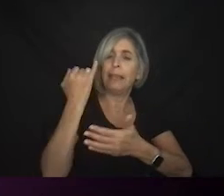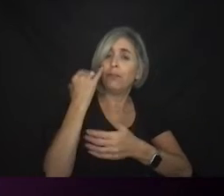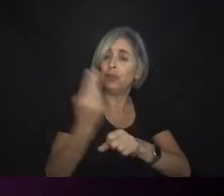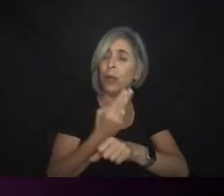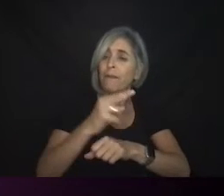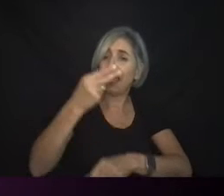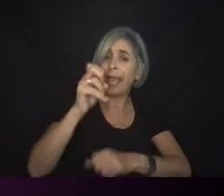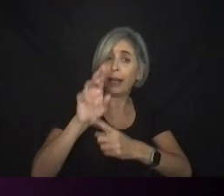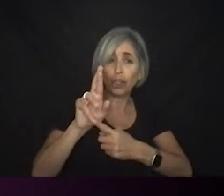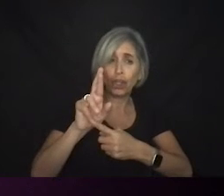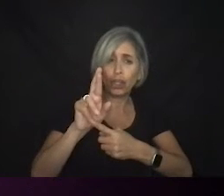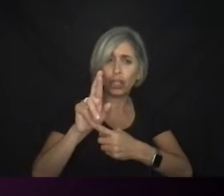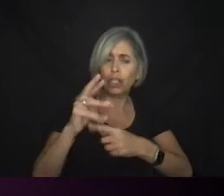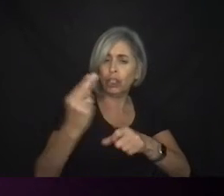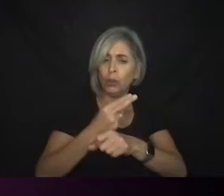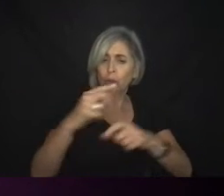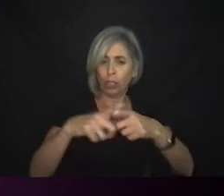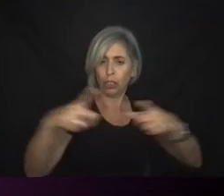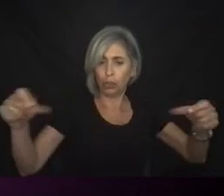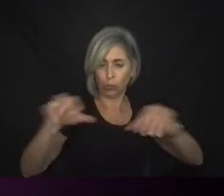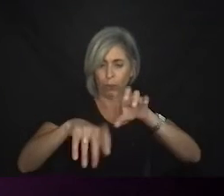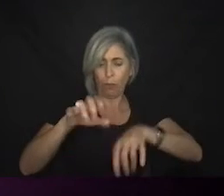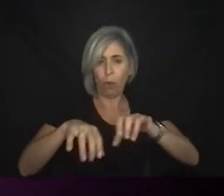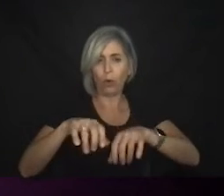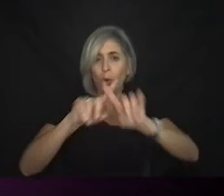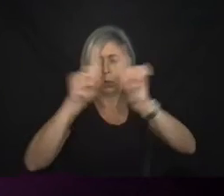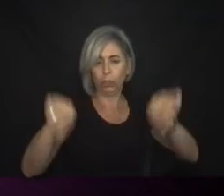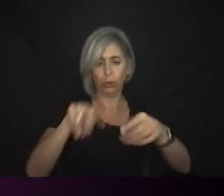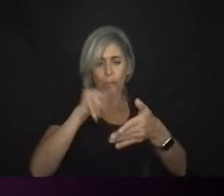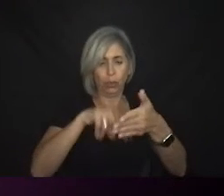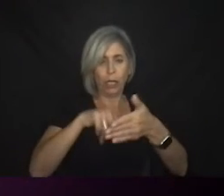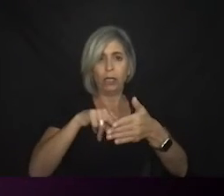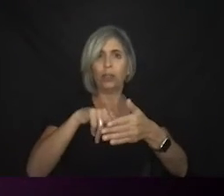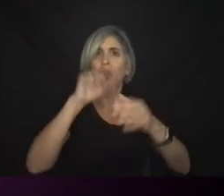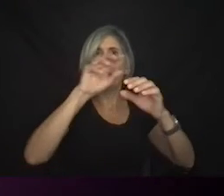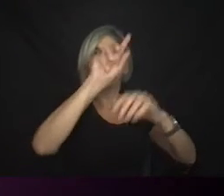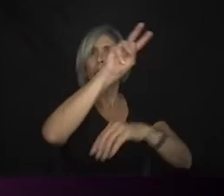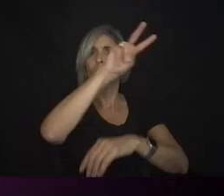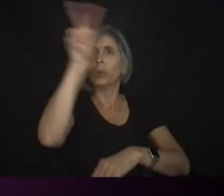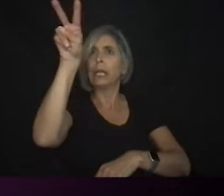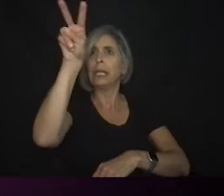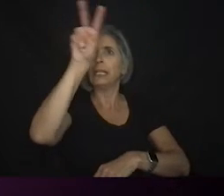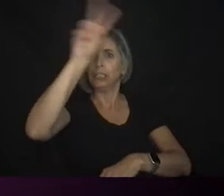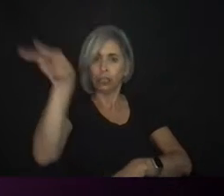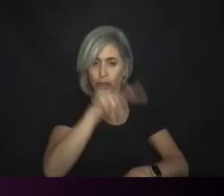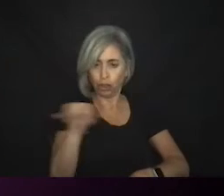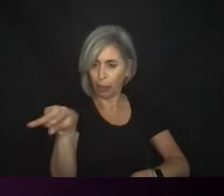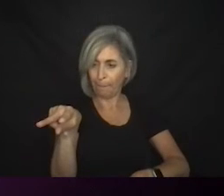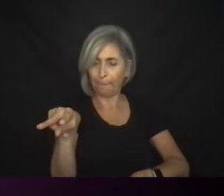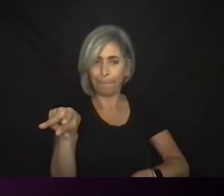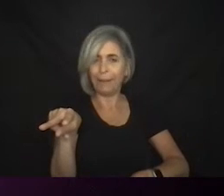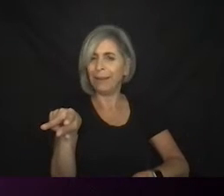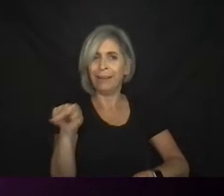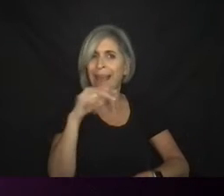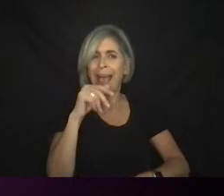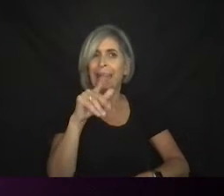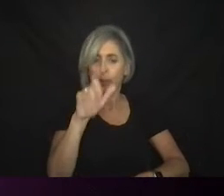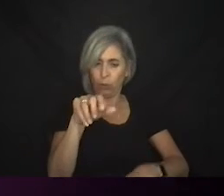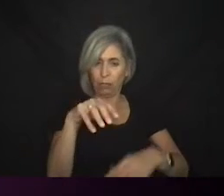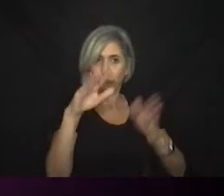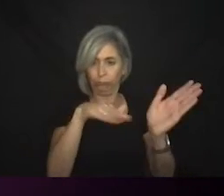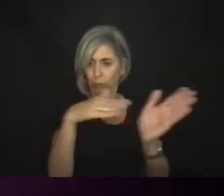a keyboarding or a screen reader user to quickly jump from section to section. And they also help you contextually